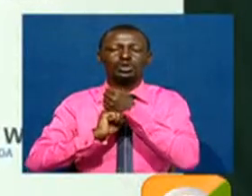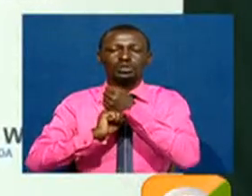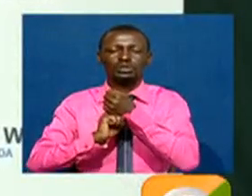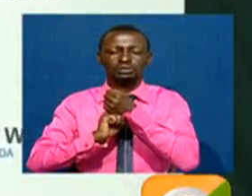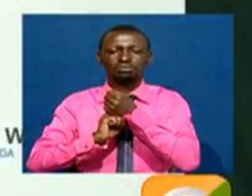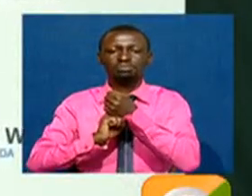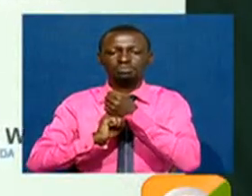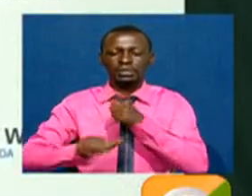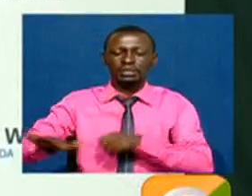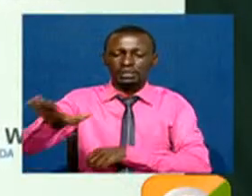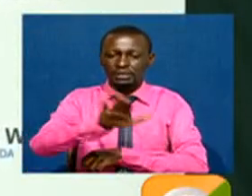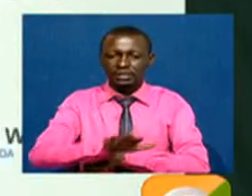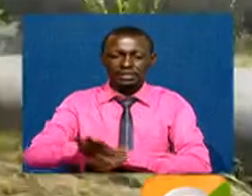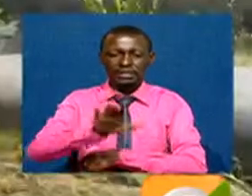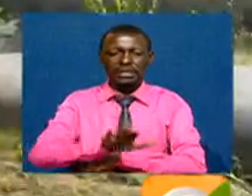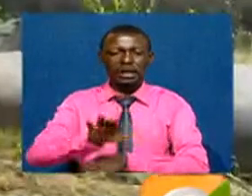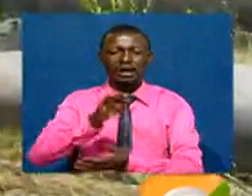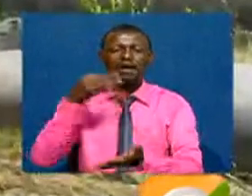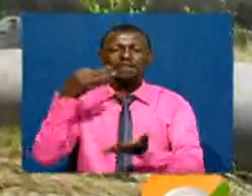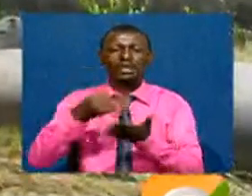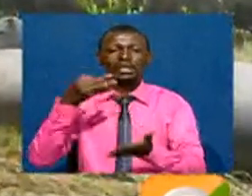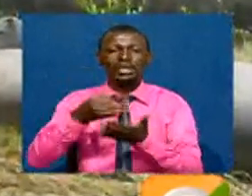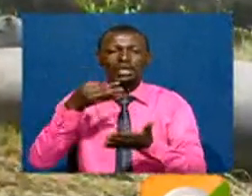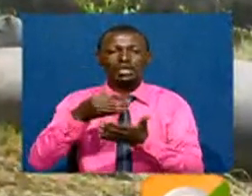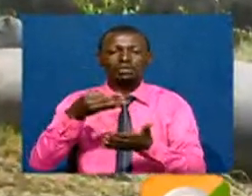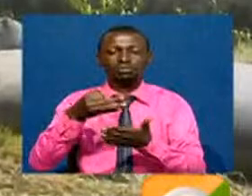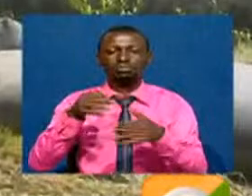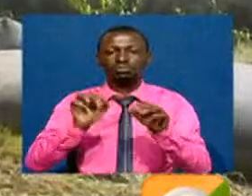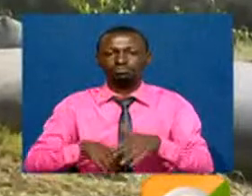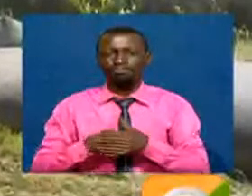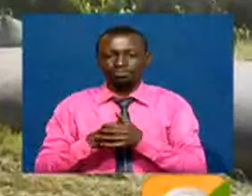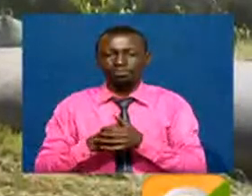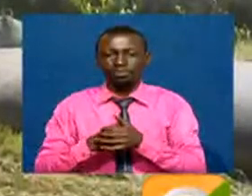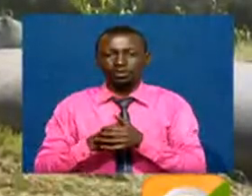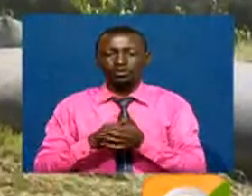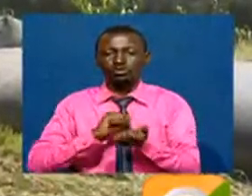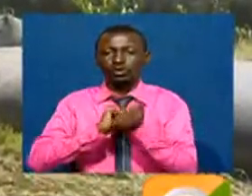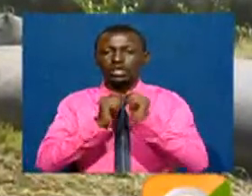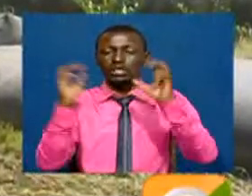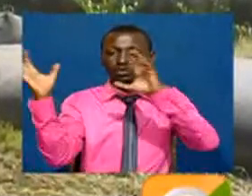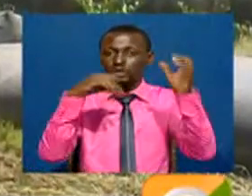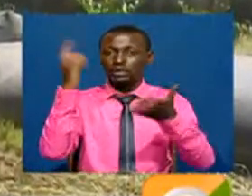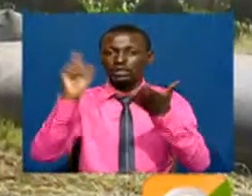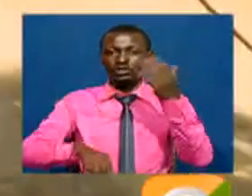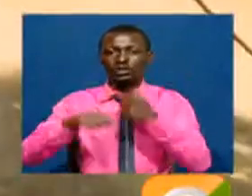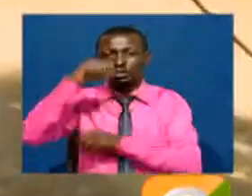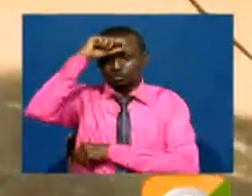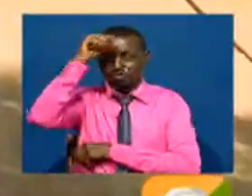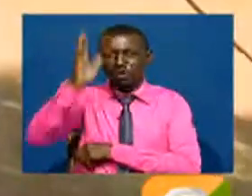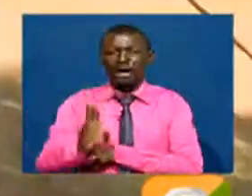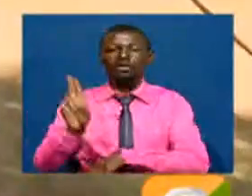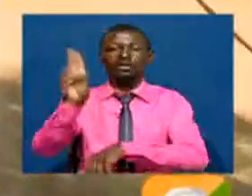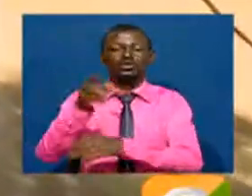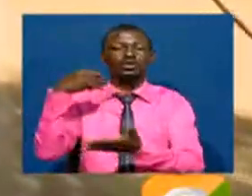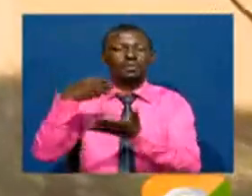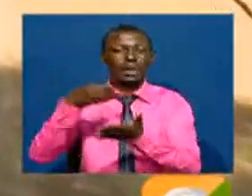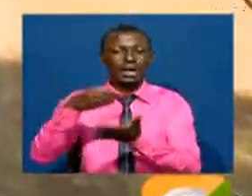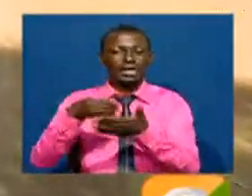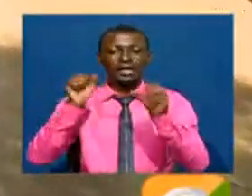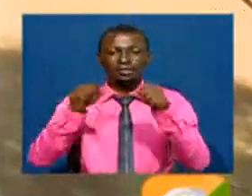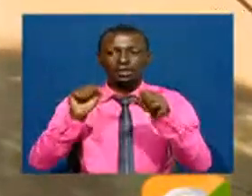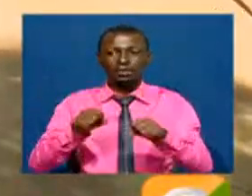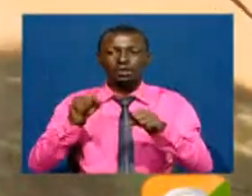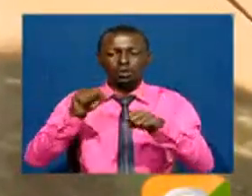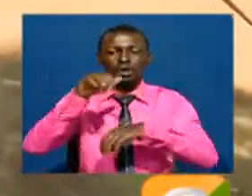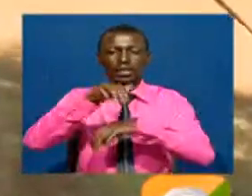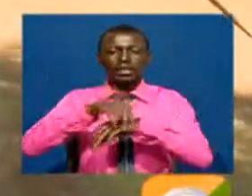financing. Laikipia County Governor Joshua Irungu indicating that he intends to spend his chunk of the money to install more of